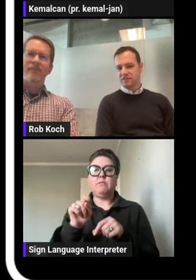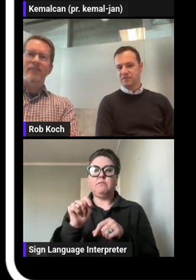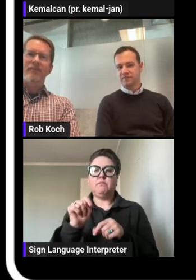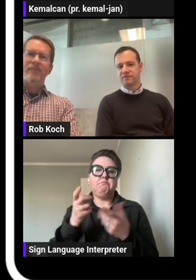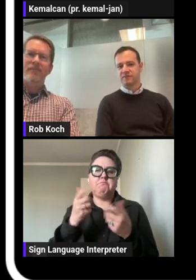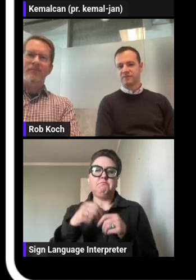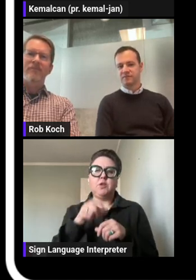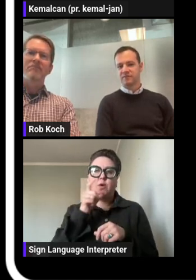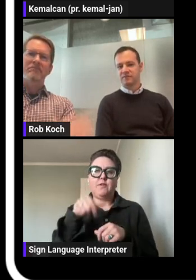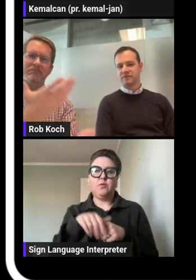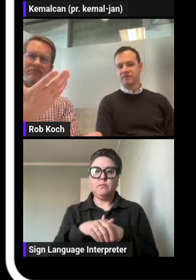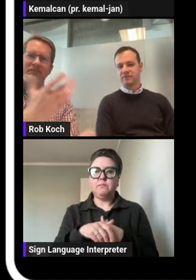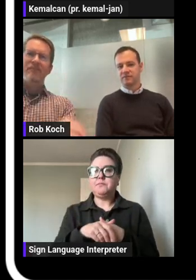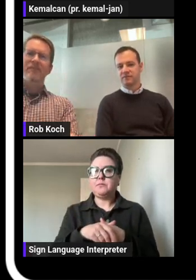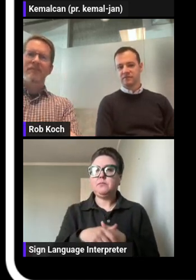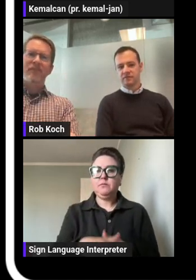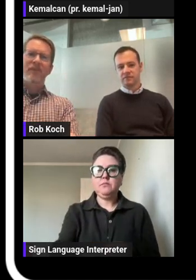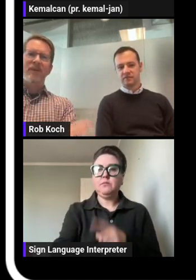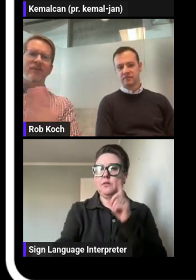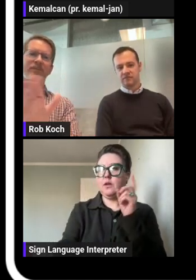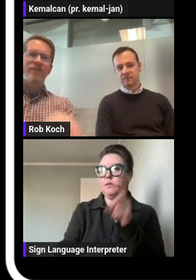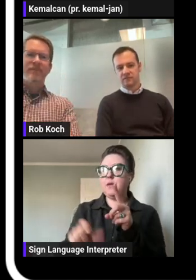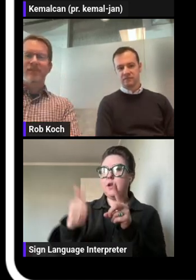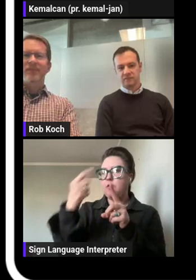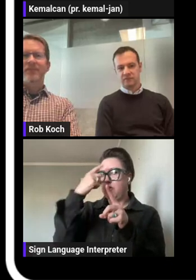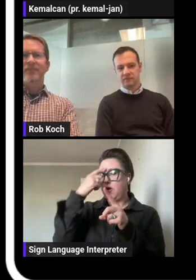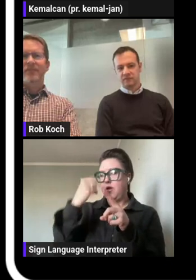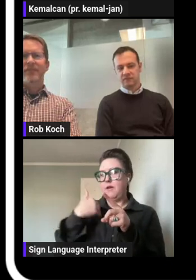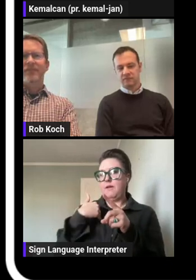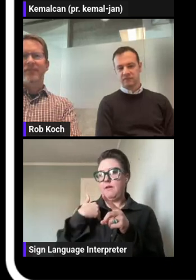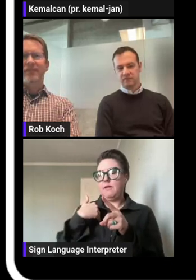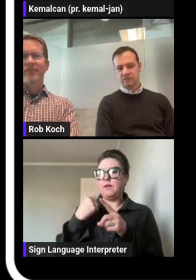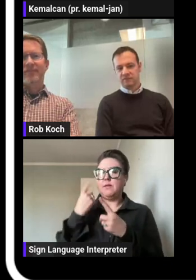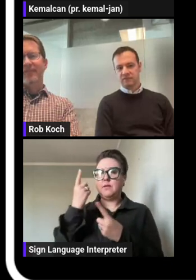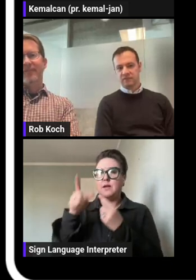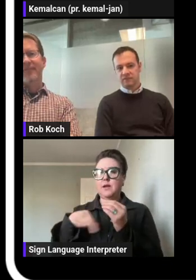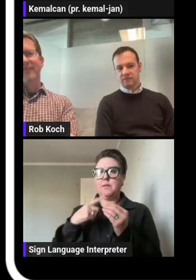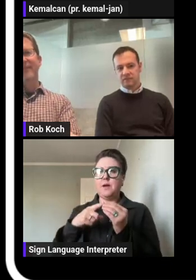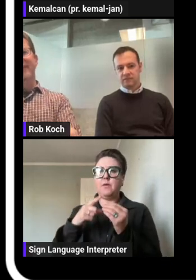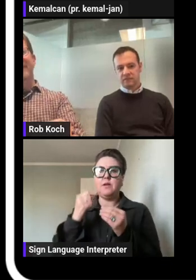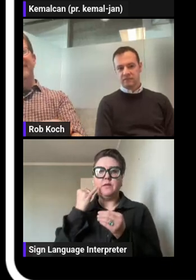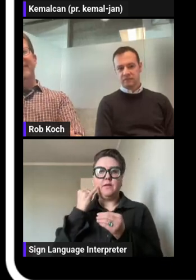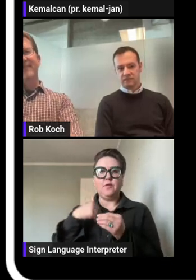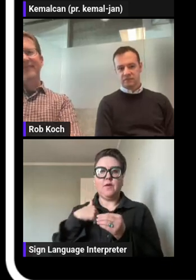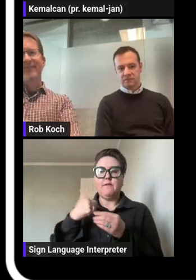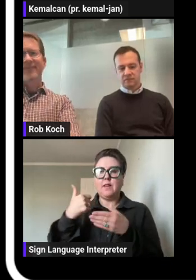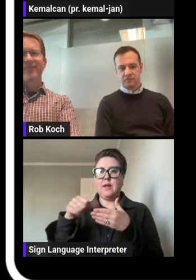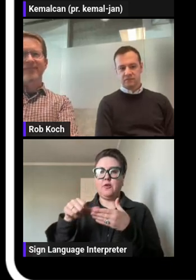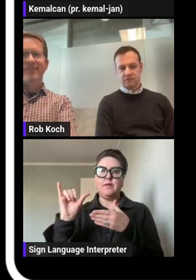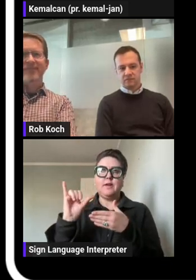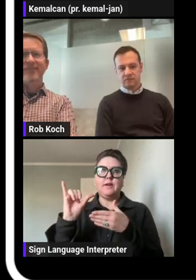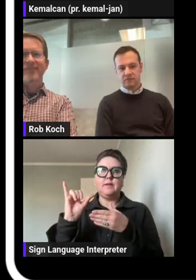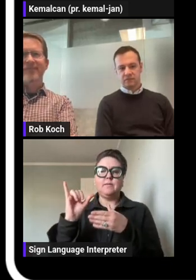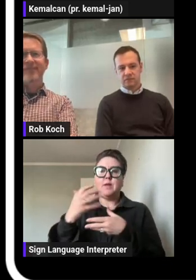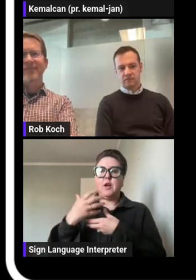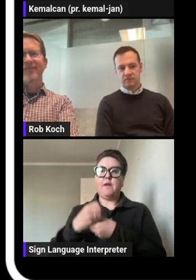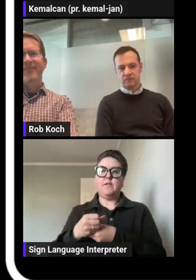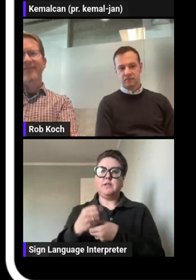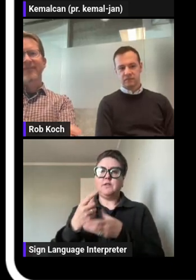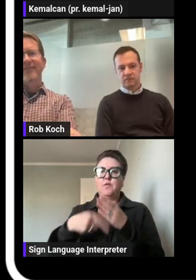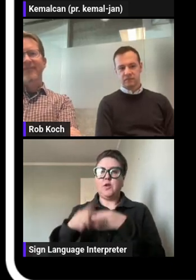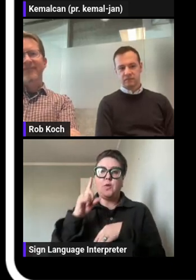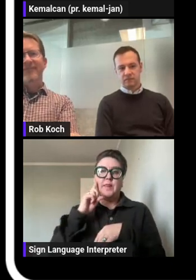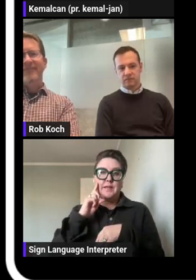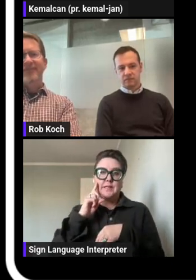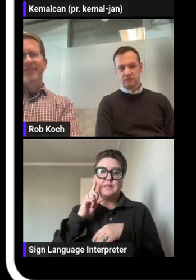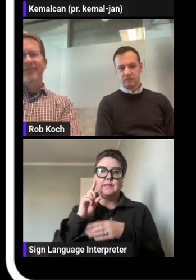be trained. One other thought I was thinking about is that, you know, you have a letter, you like a confidence of what it is, but there